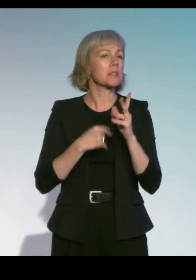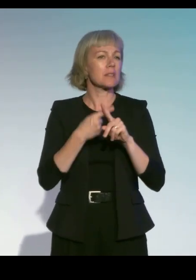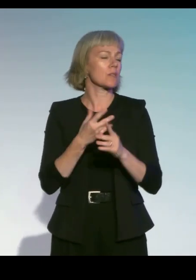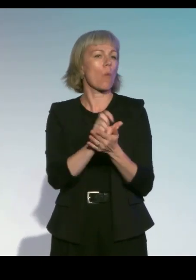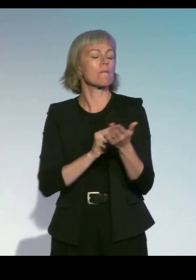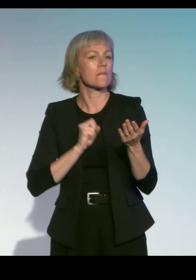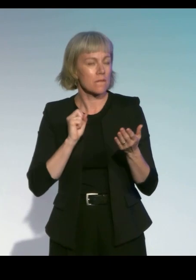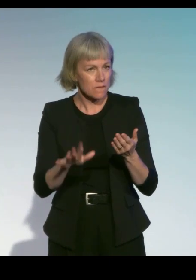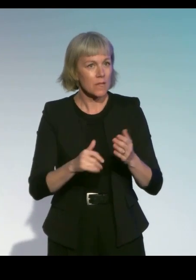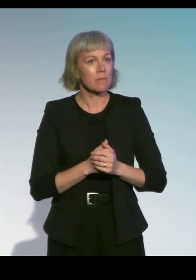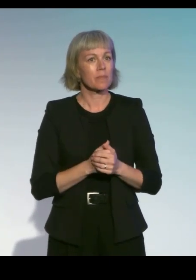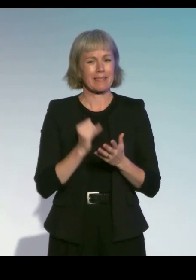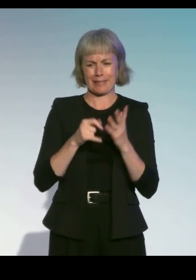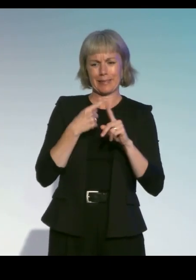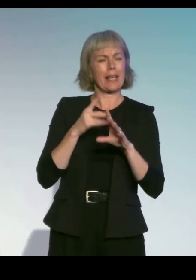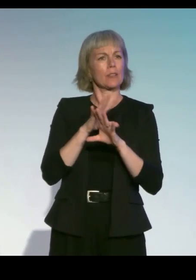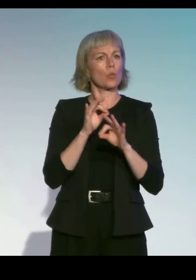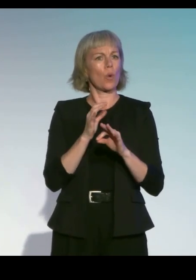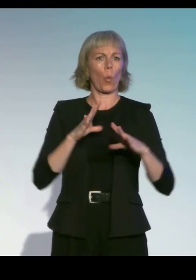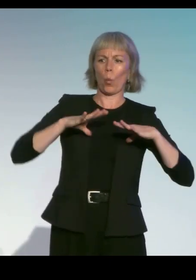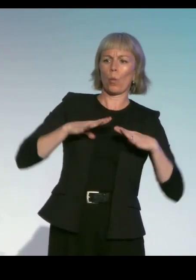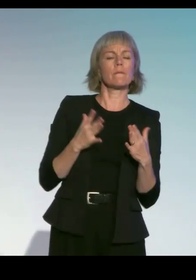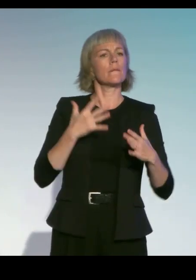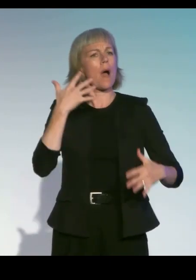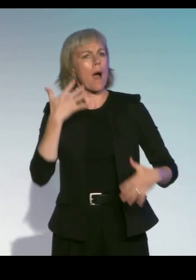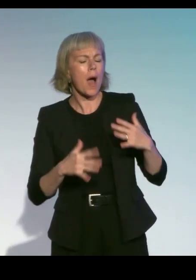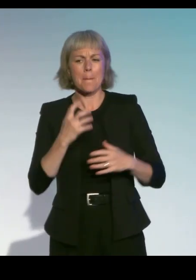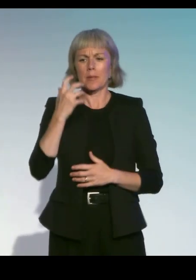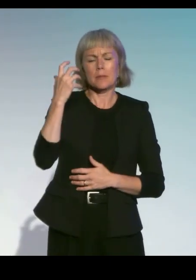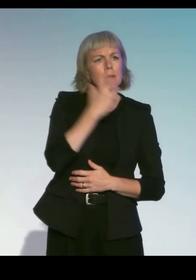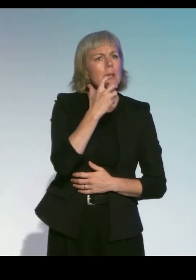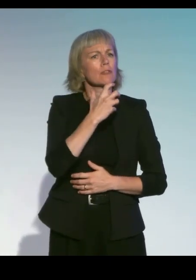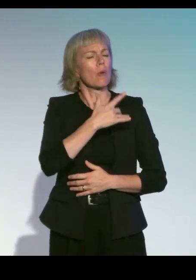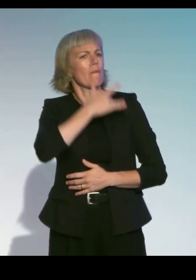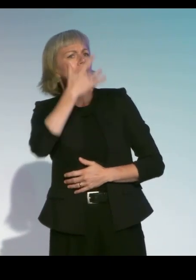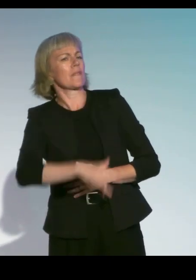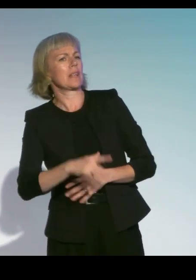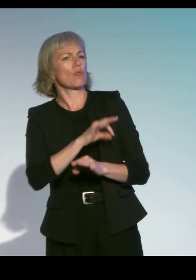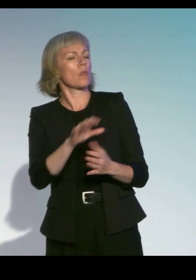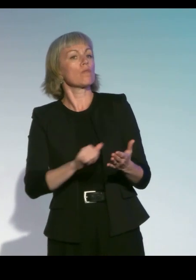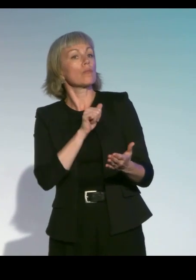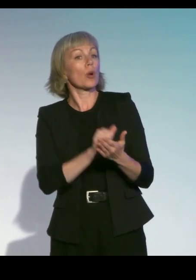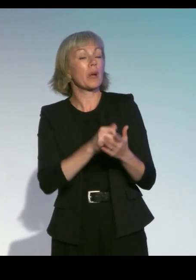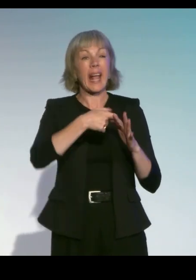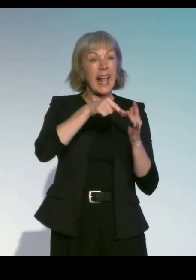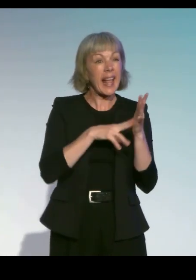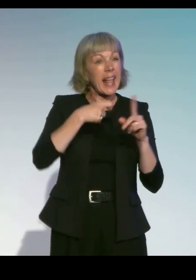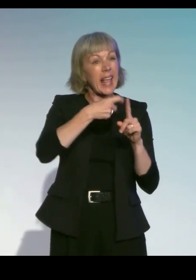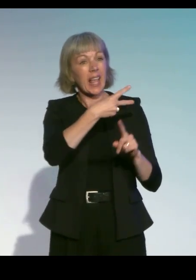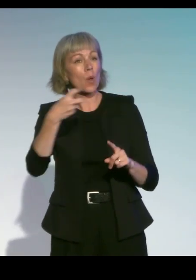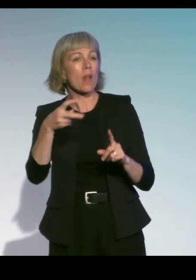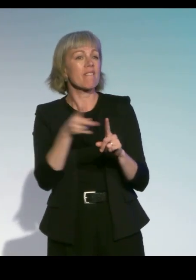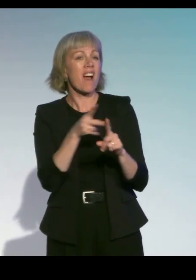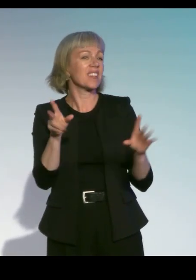Sexual content is not inherently harmful or risky or dangerous or offensive or inappropriate. Kink does not equate to